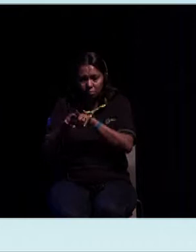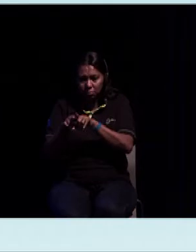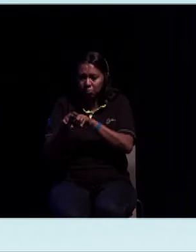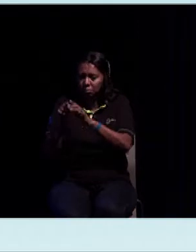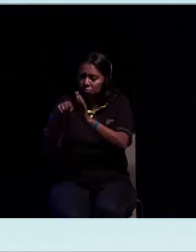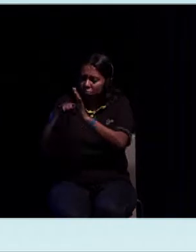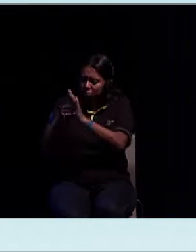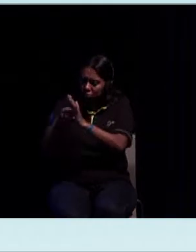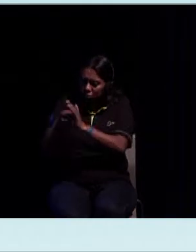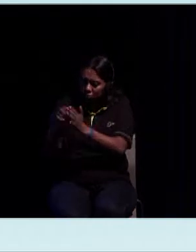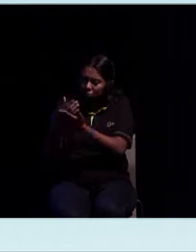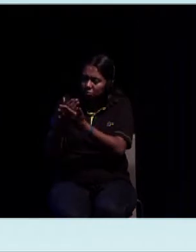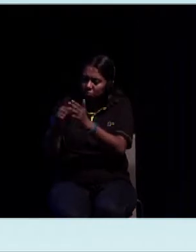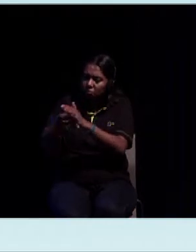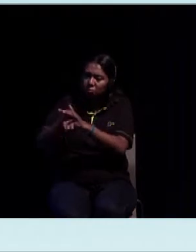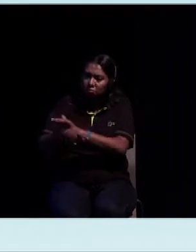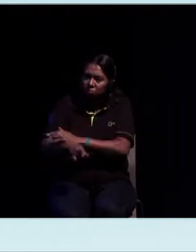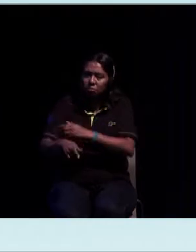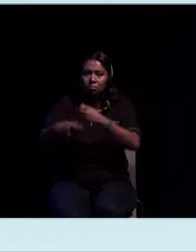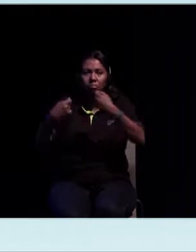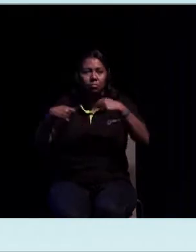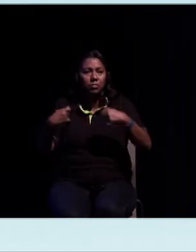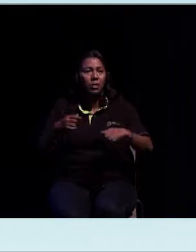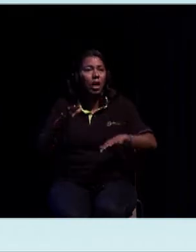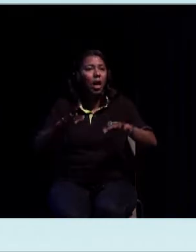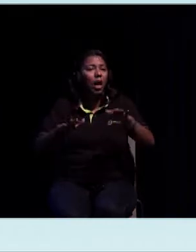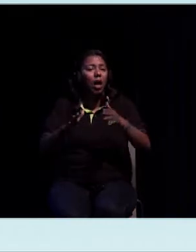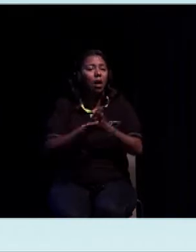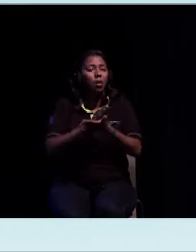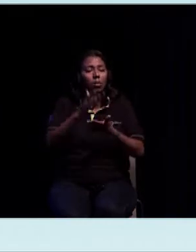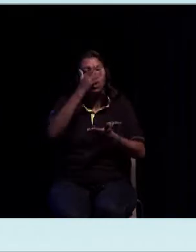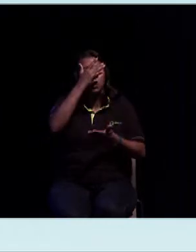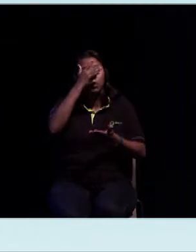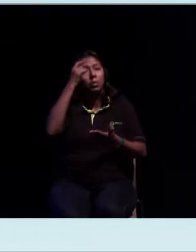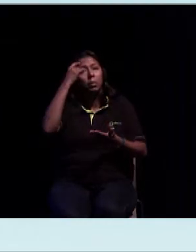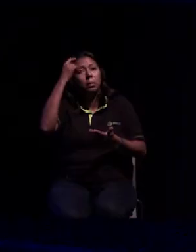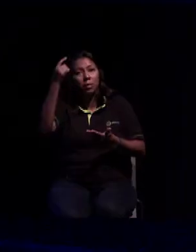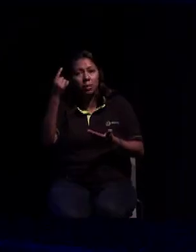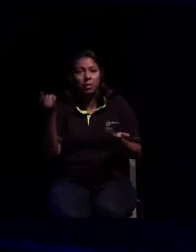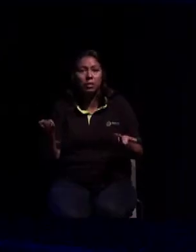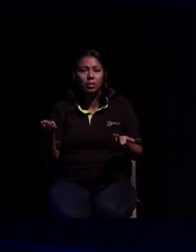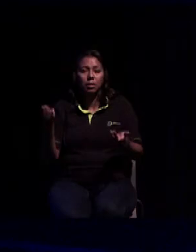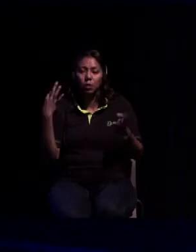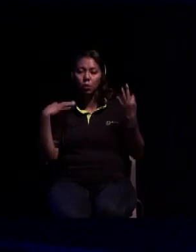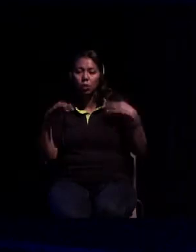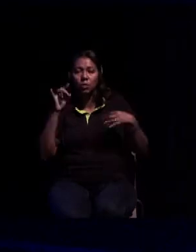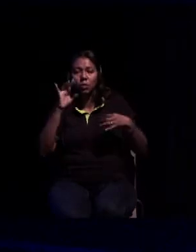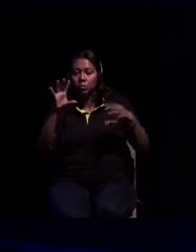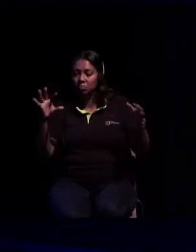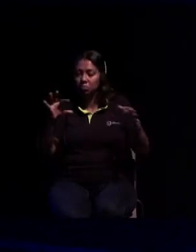tourism is the combination of the businesses of the tourism industry and the tourist